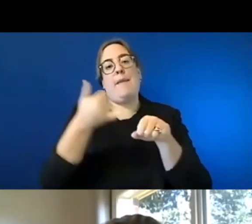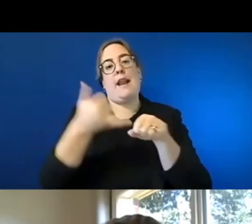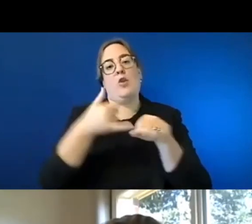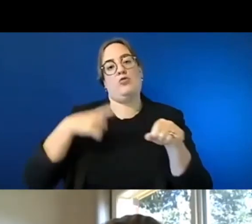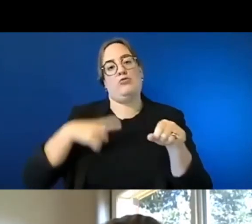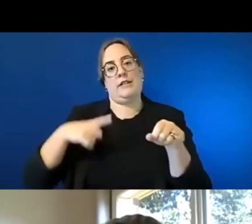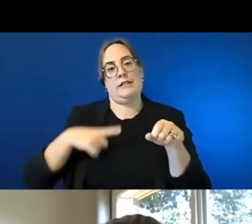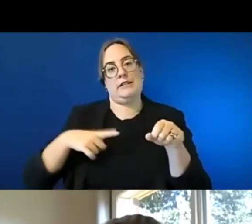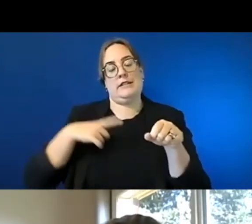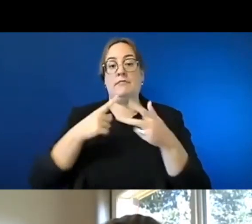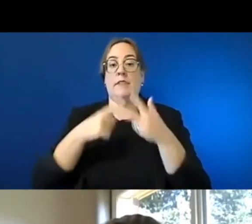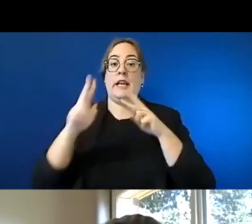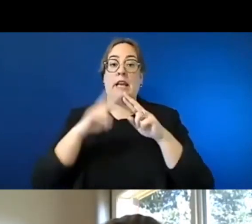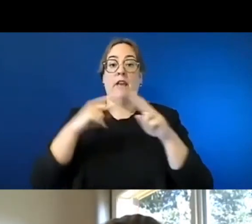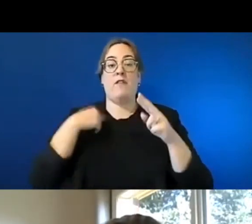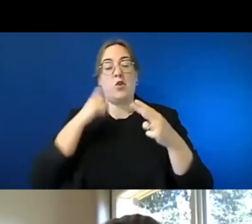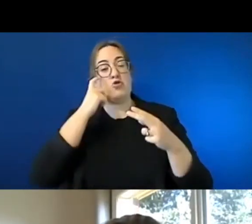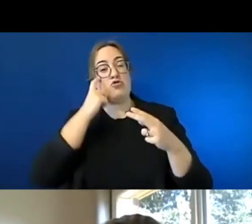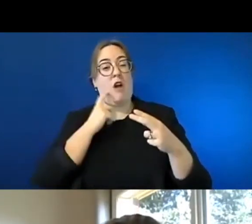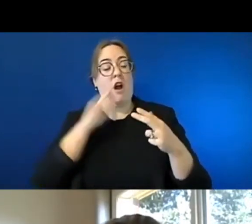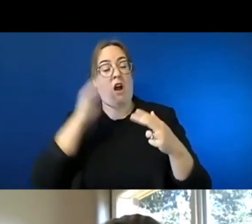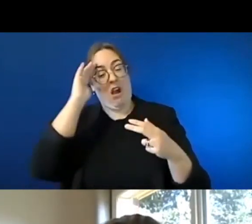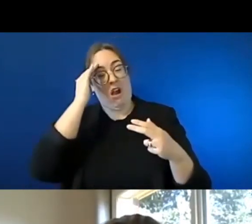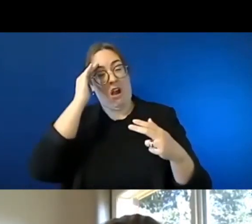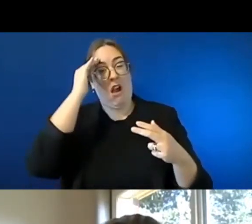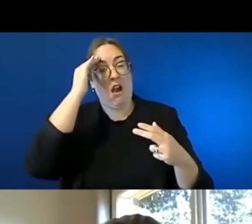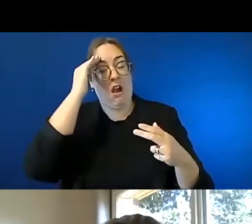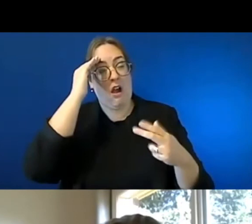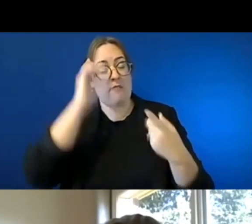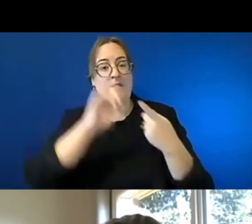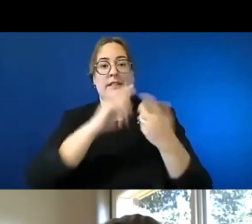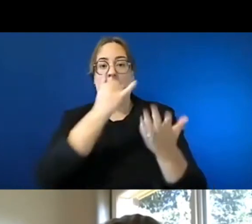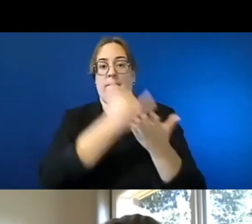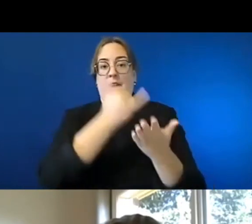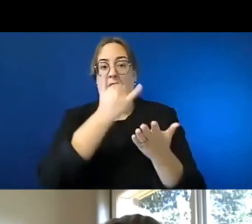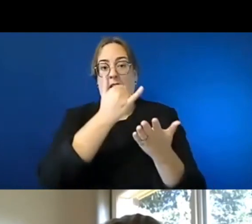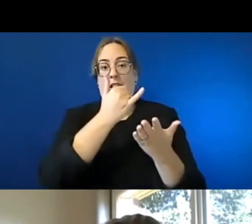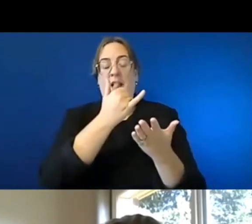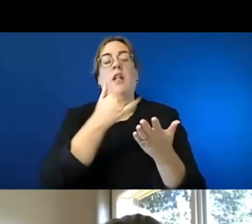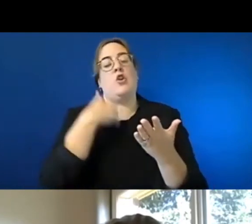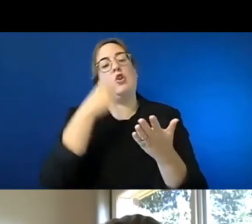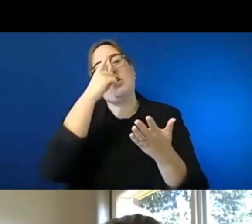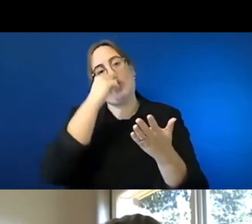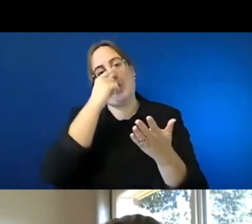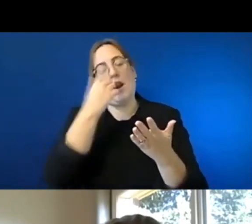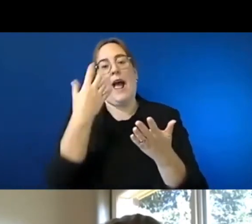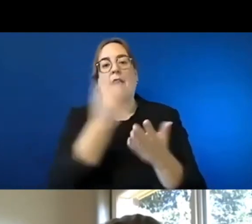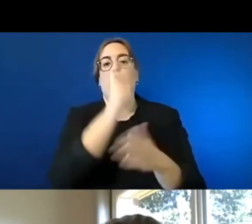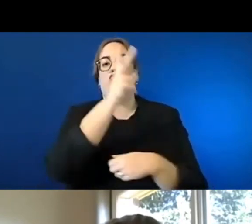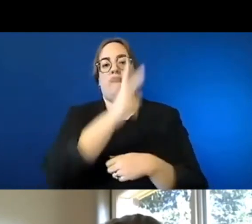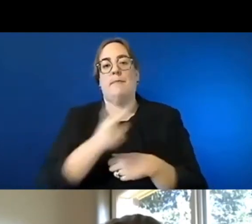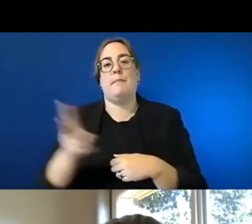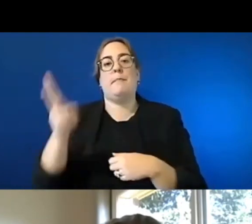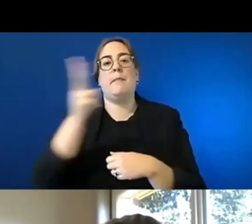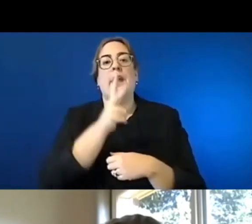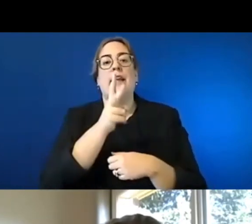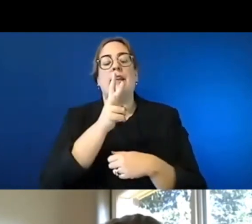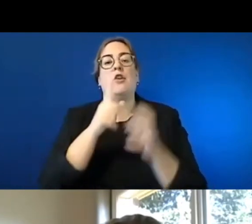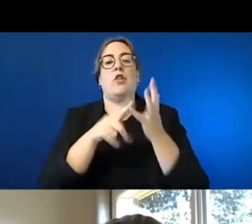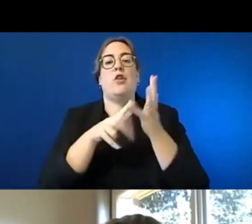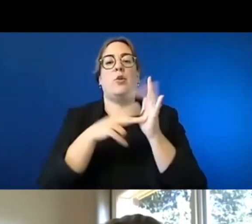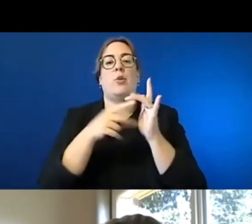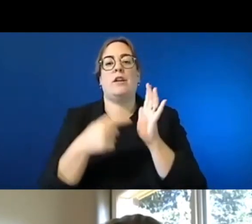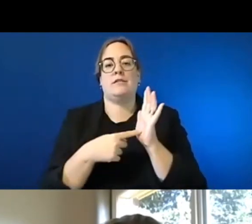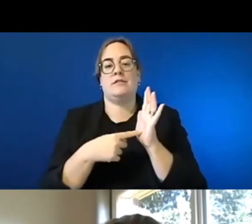the unit and give it a good bash but you fail, then you may need to do the unit again. So it's always a very individual situation,